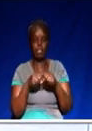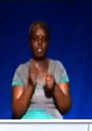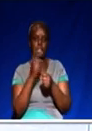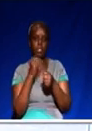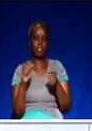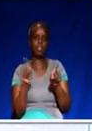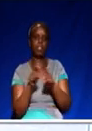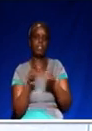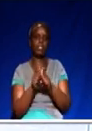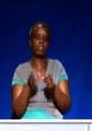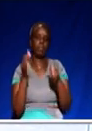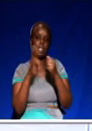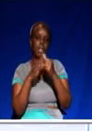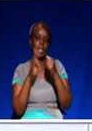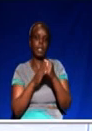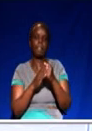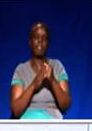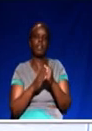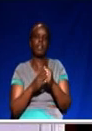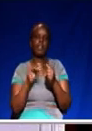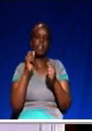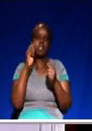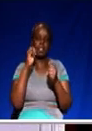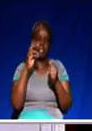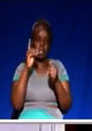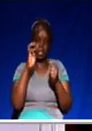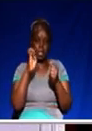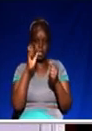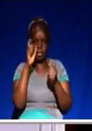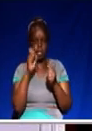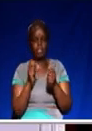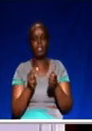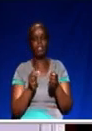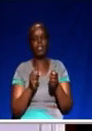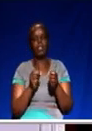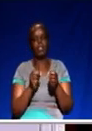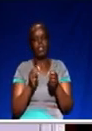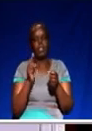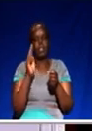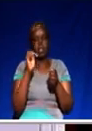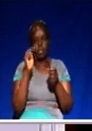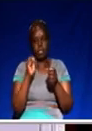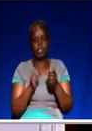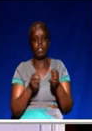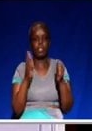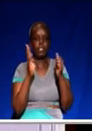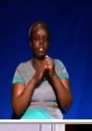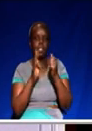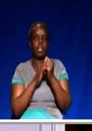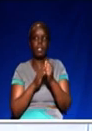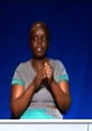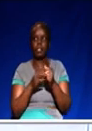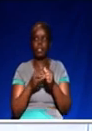9 in the index notation. 9 is 3 raised to the power of